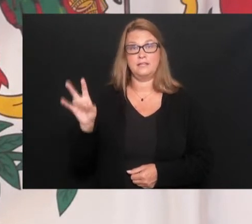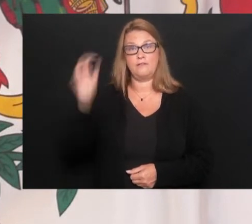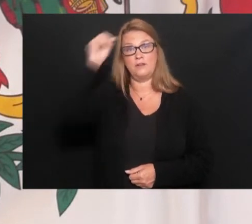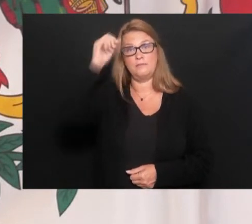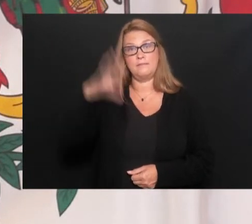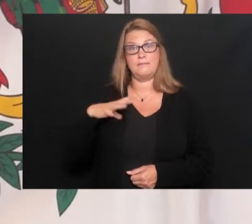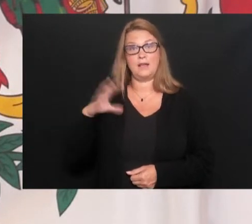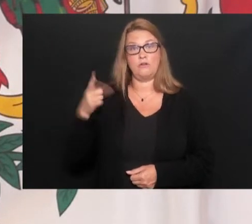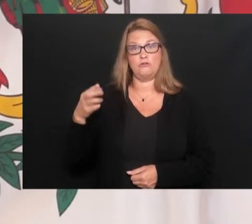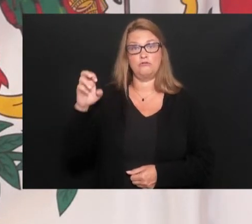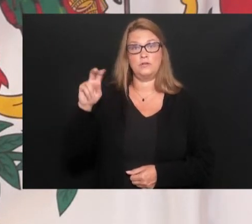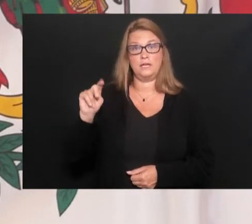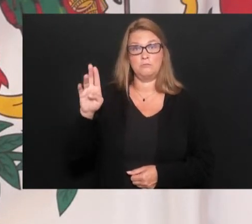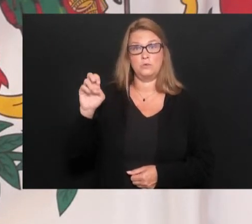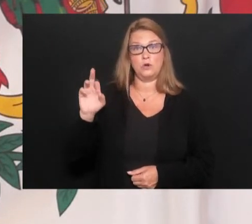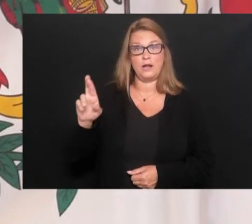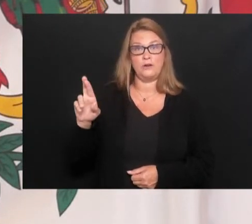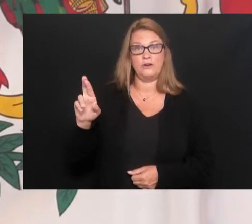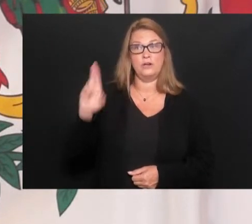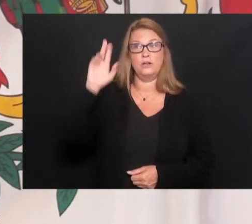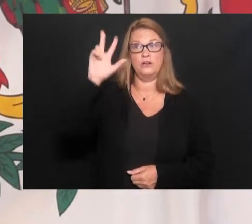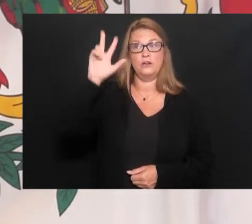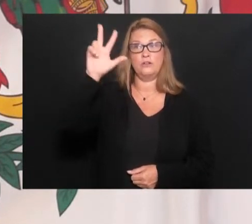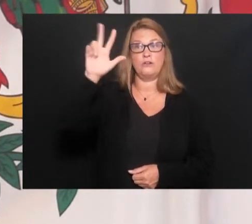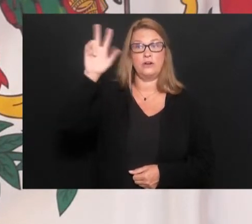from Greenbrier County. The